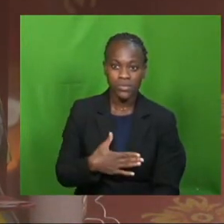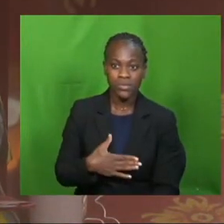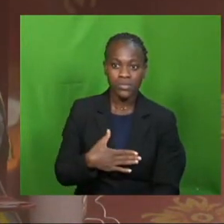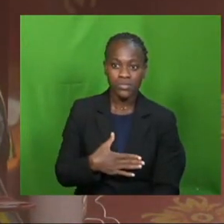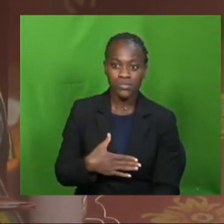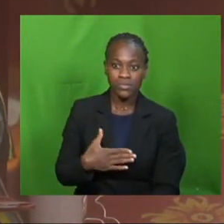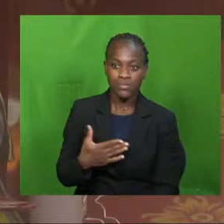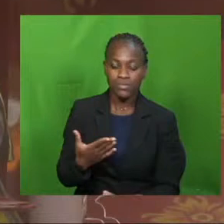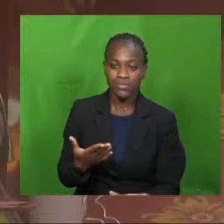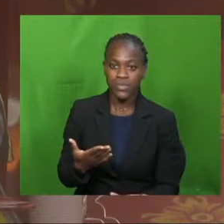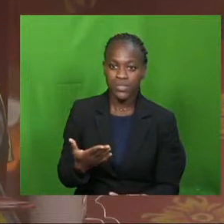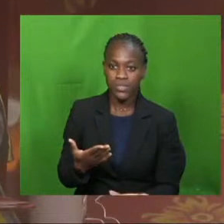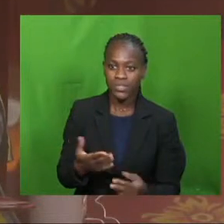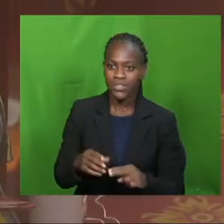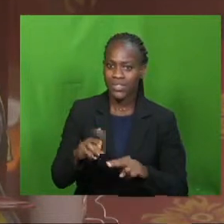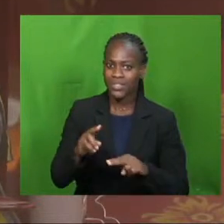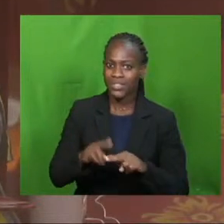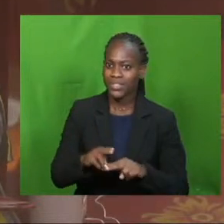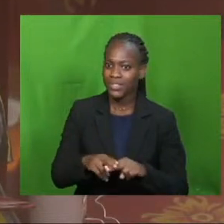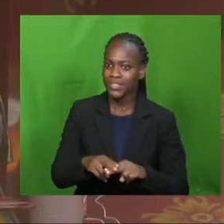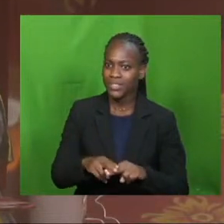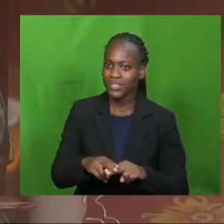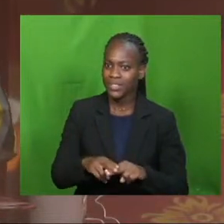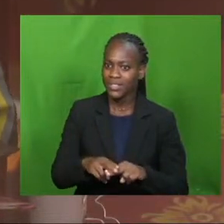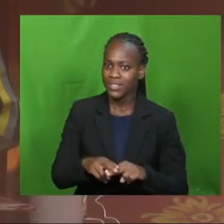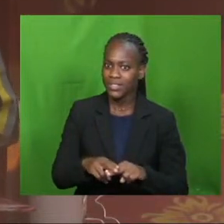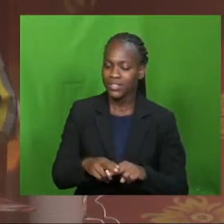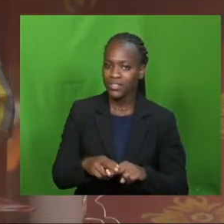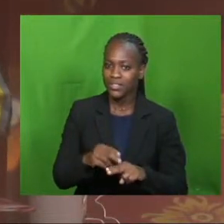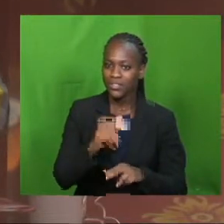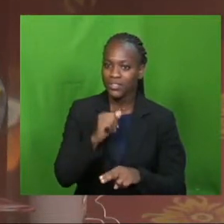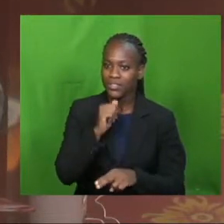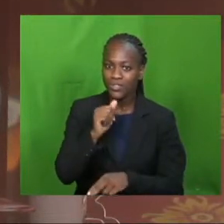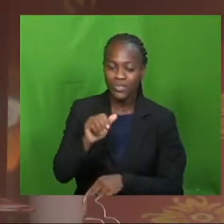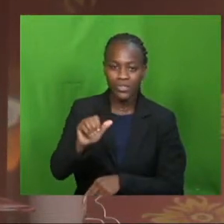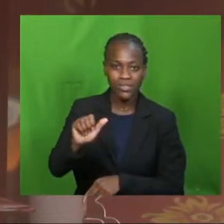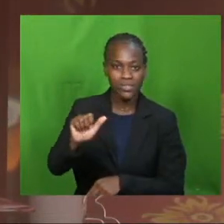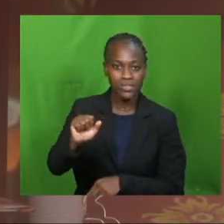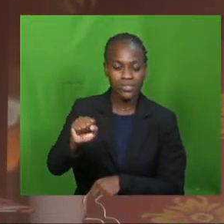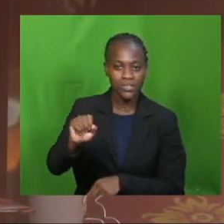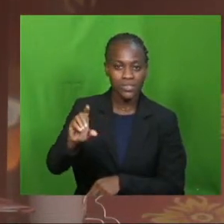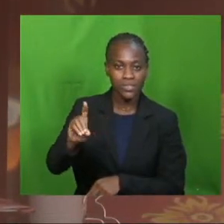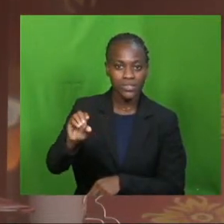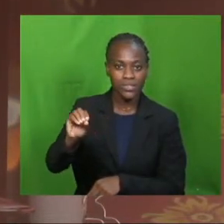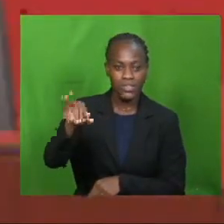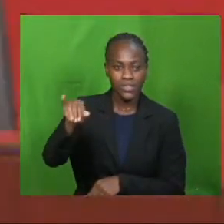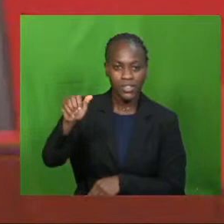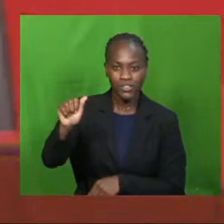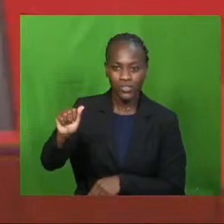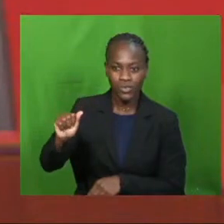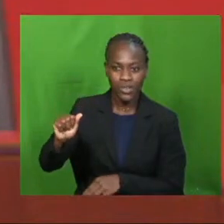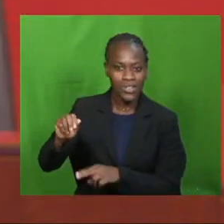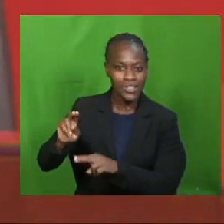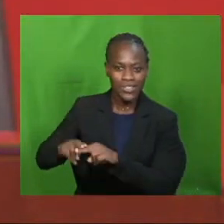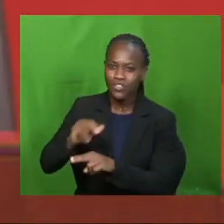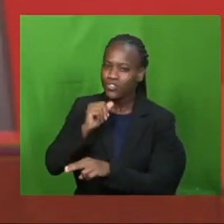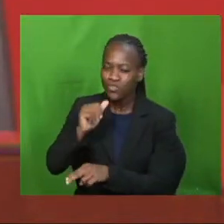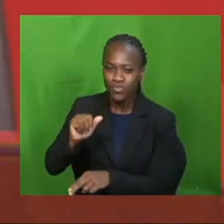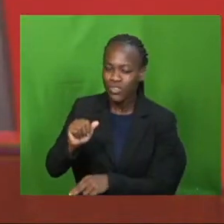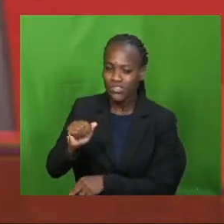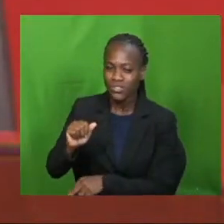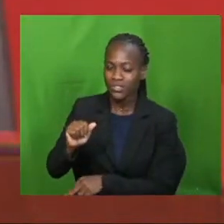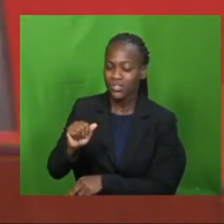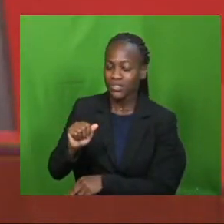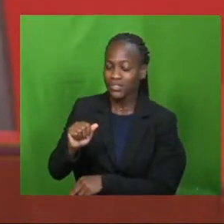Honorable Usubio's seat, not address of. It should be on the record, please. Please, it's Honorable Usubio. Where Carlos was speaking from is